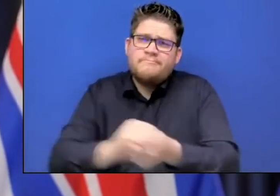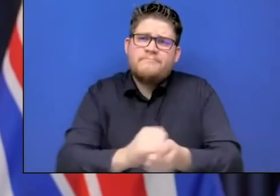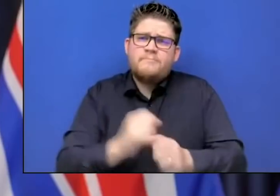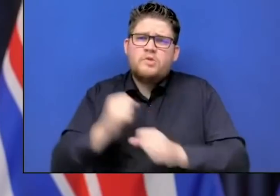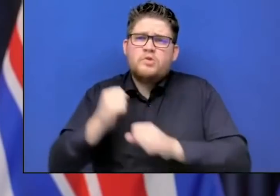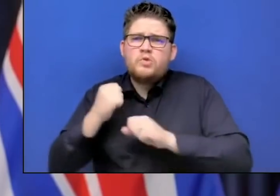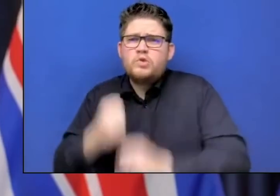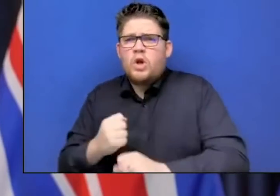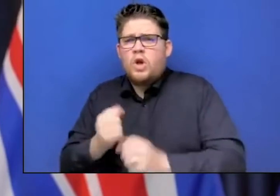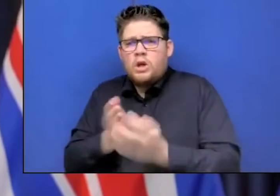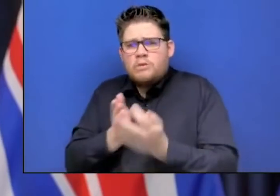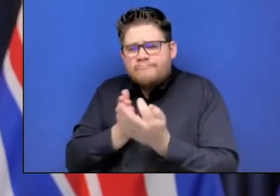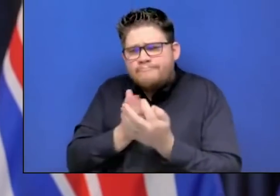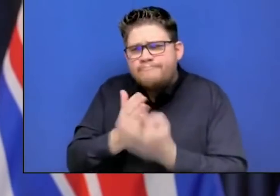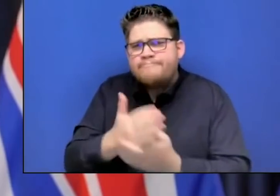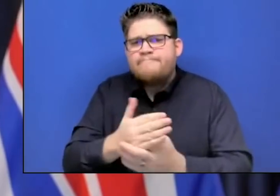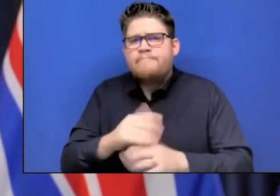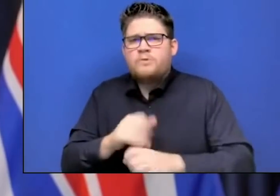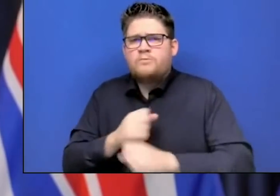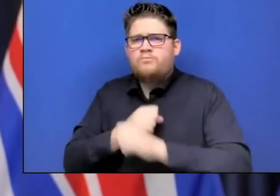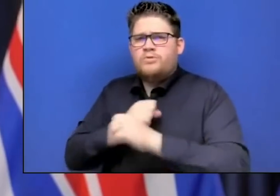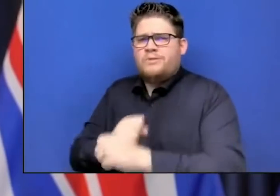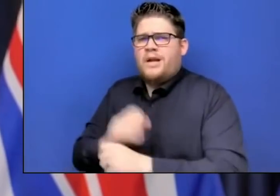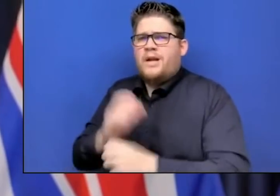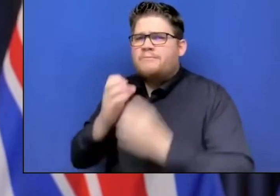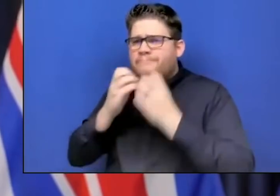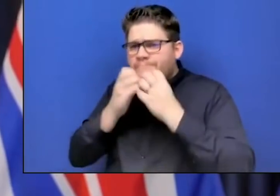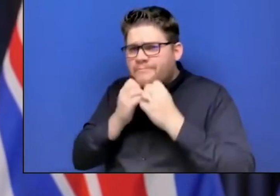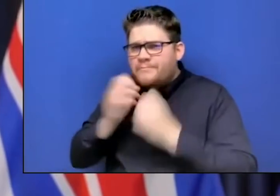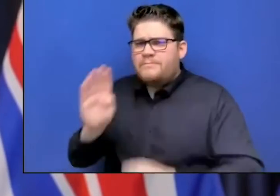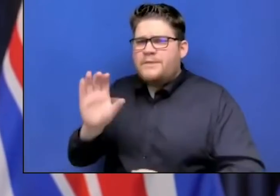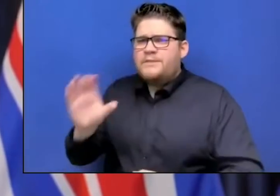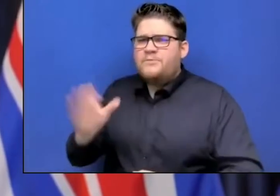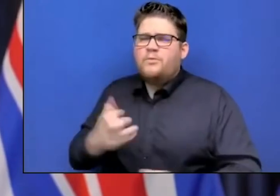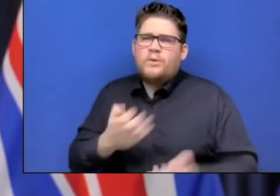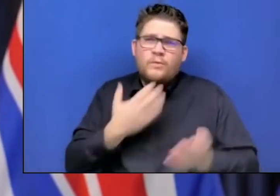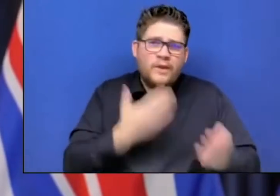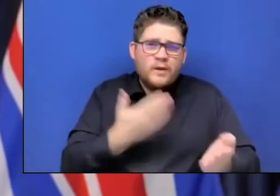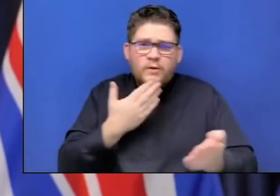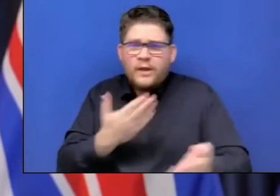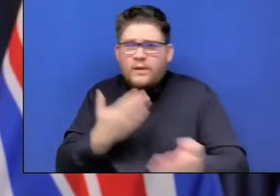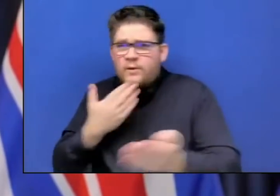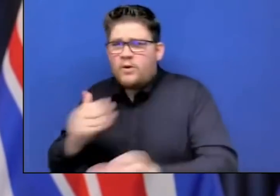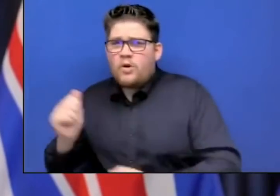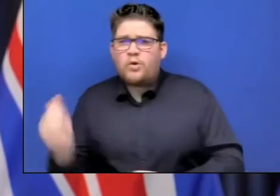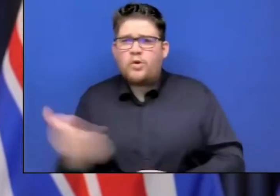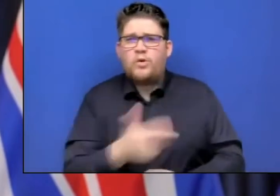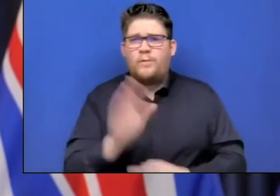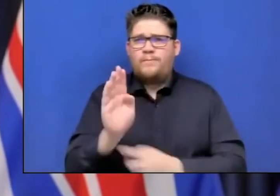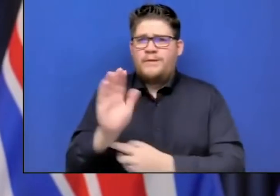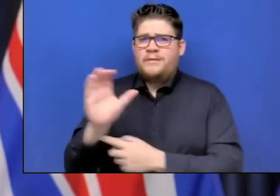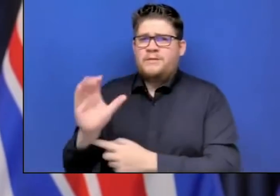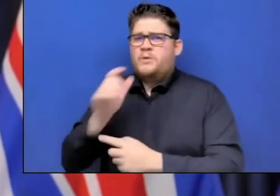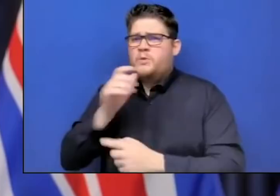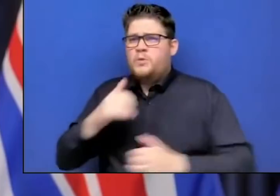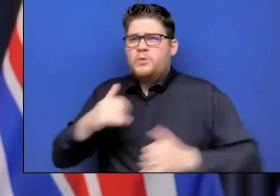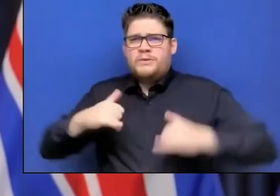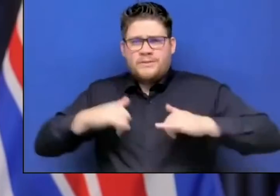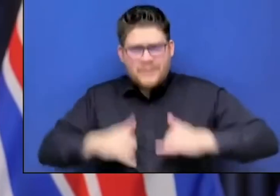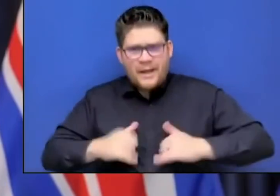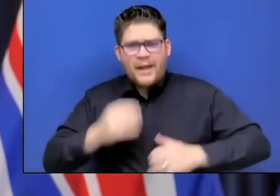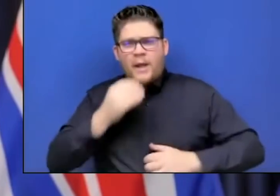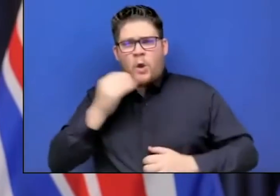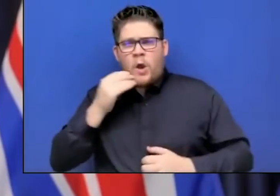another. I want to thank British Columbians for doing their part by avoiding non-essential travel, conserving